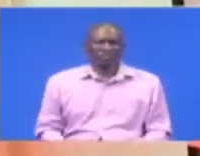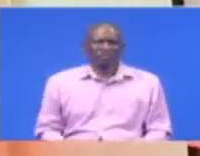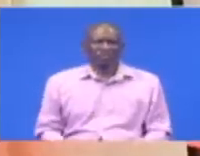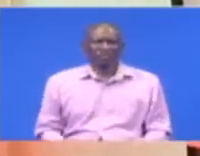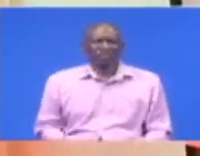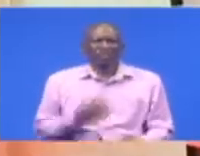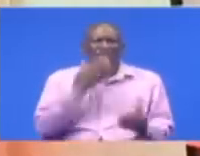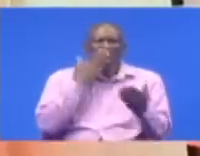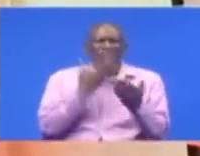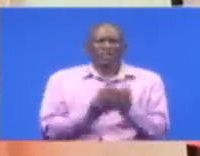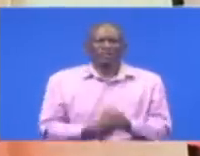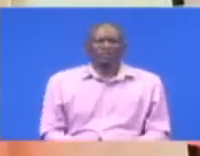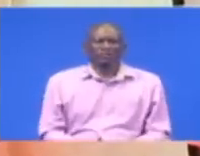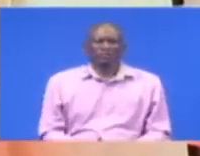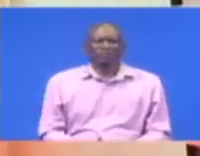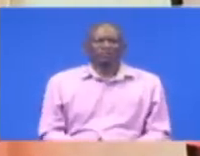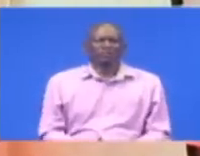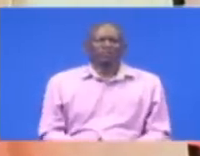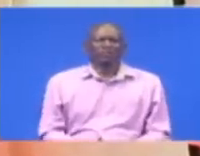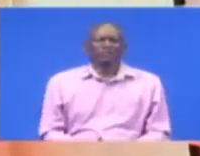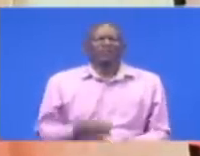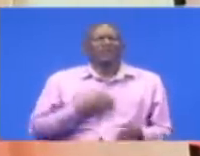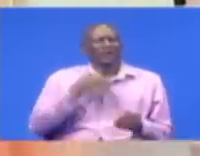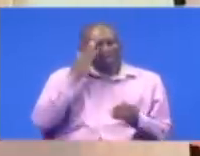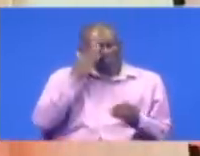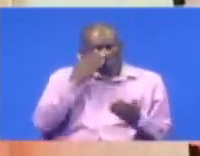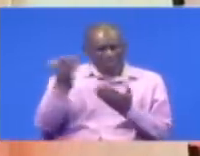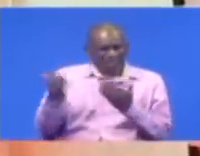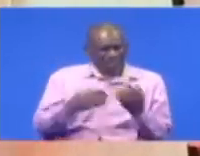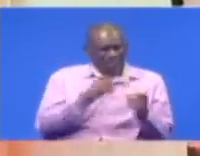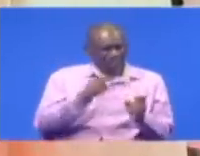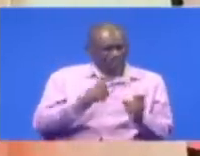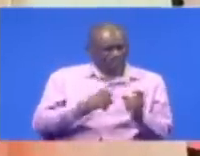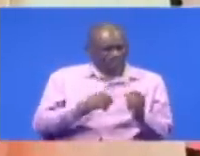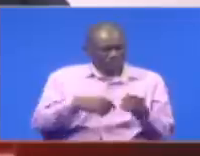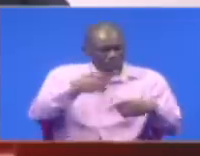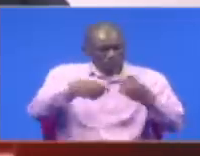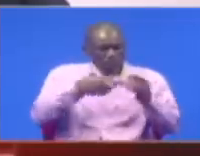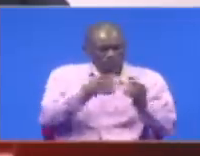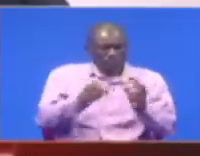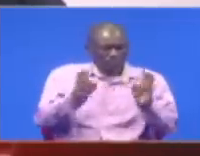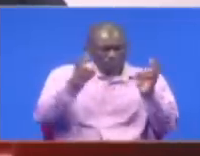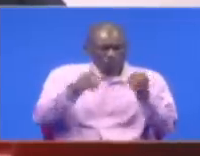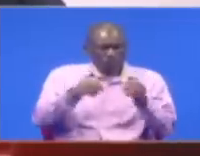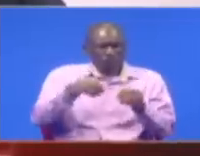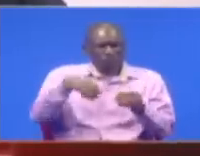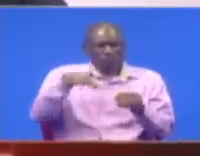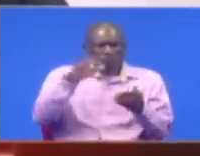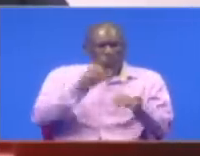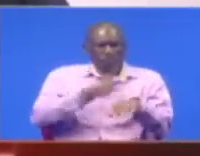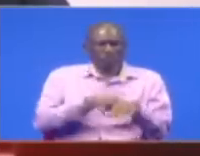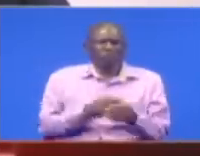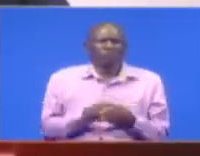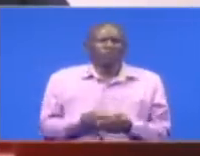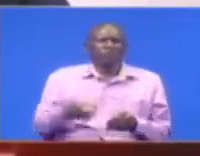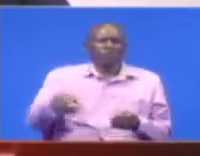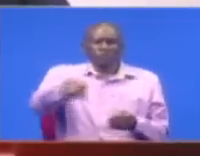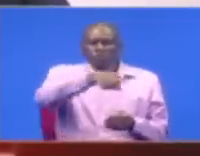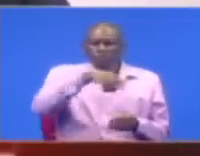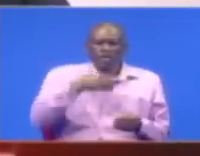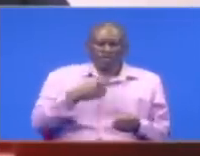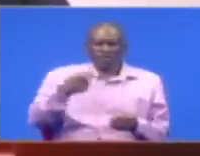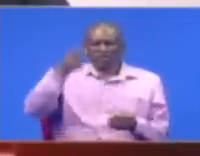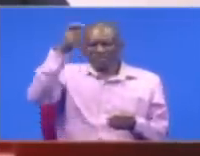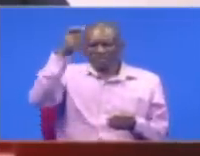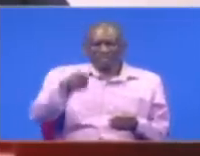Thank you. I think let us pursue that a little. We have the